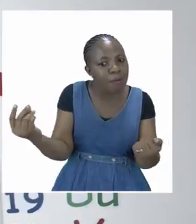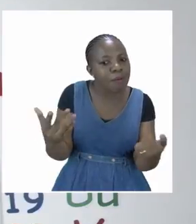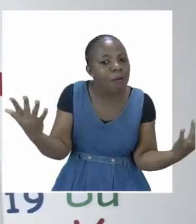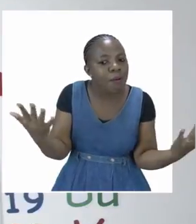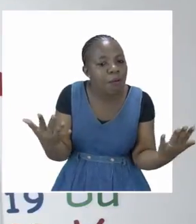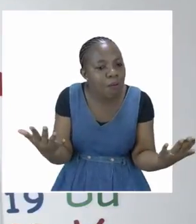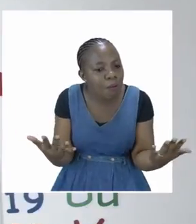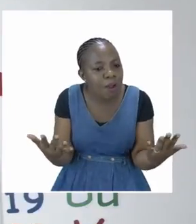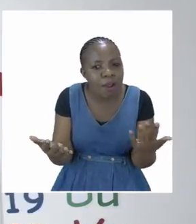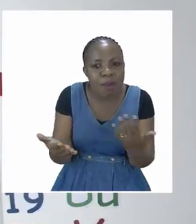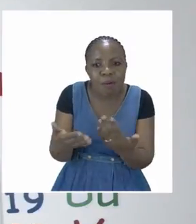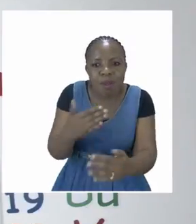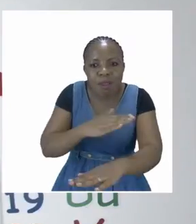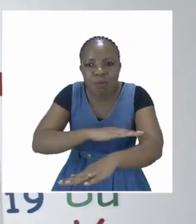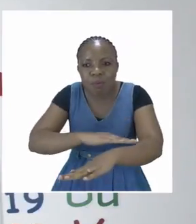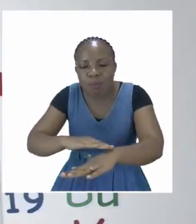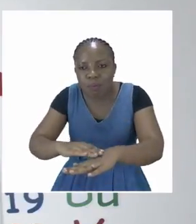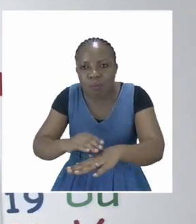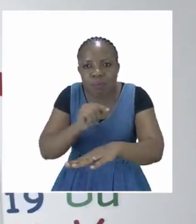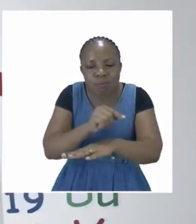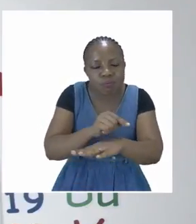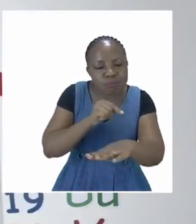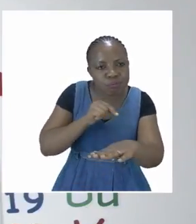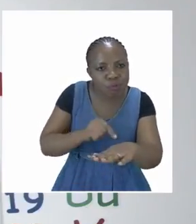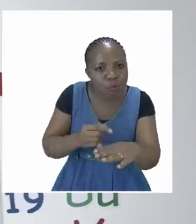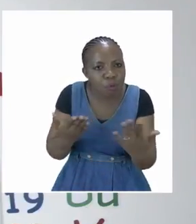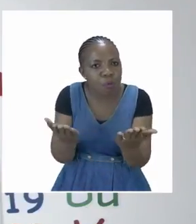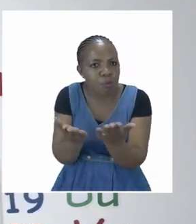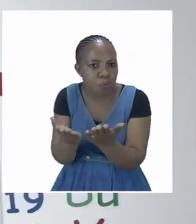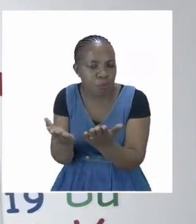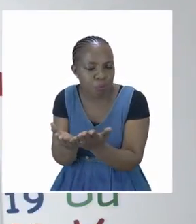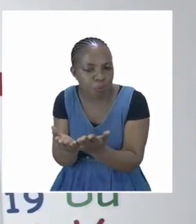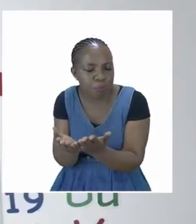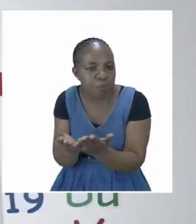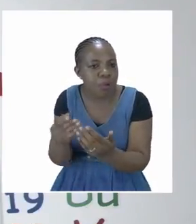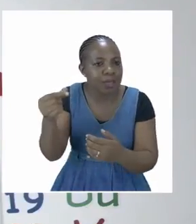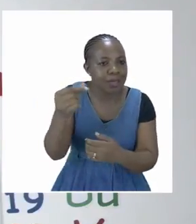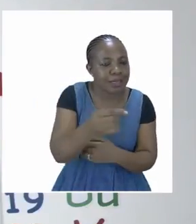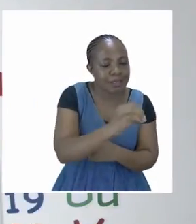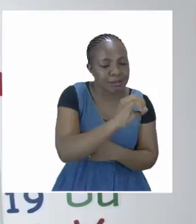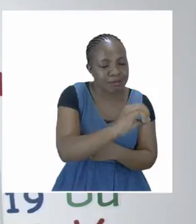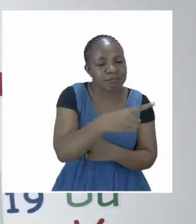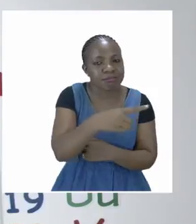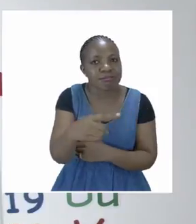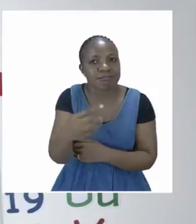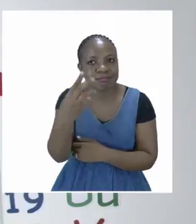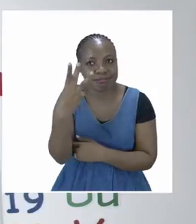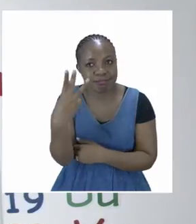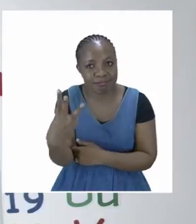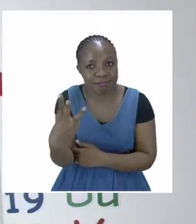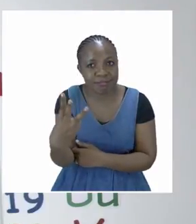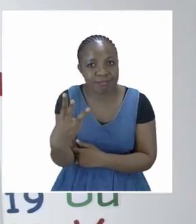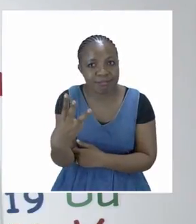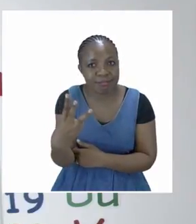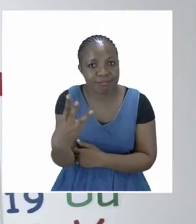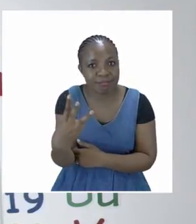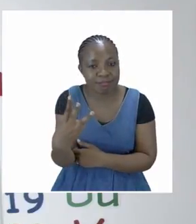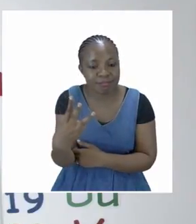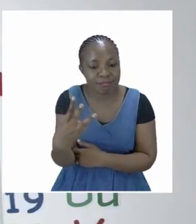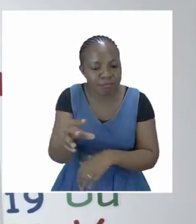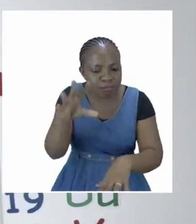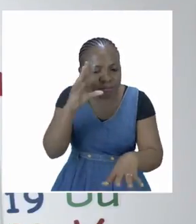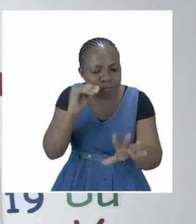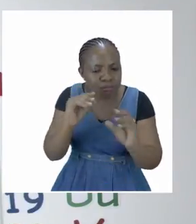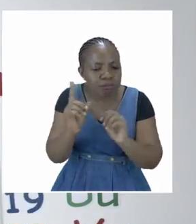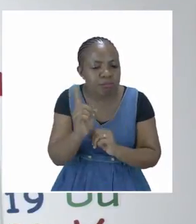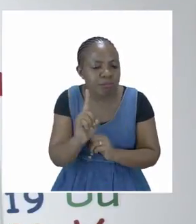to Thursday for pre-primary up until grade 3. The lessons are for listening